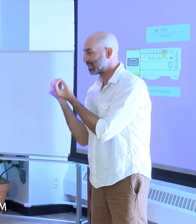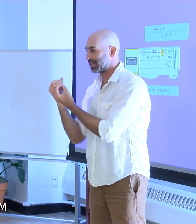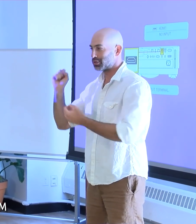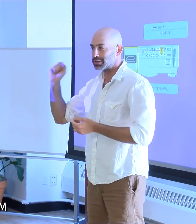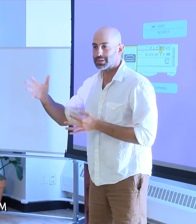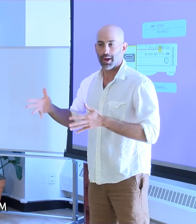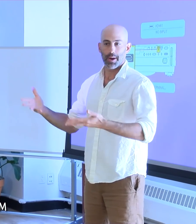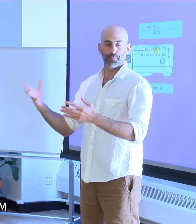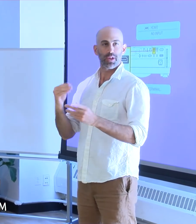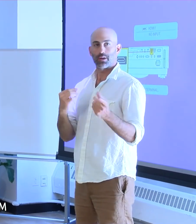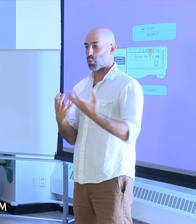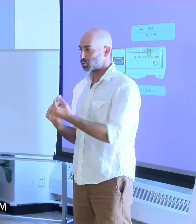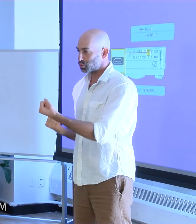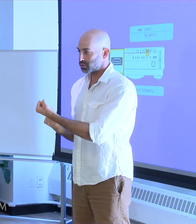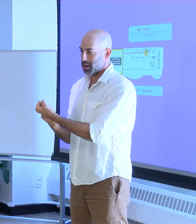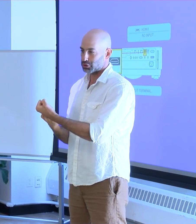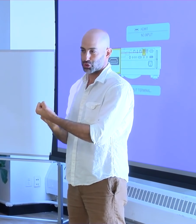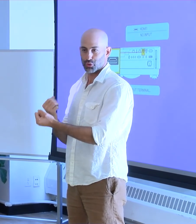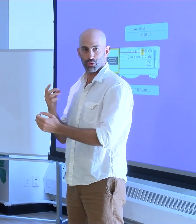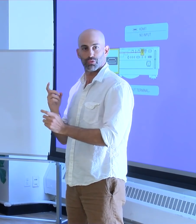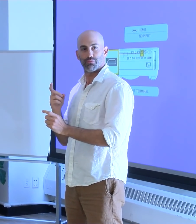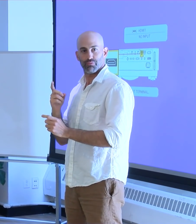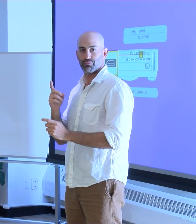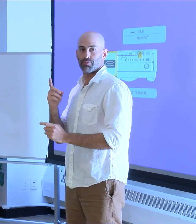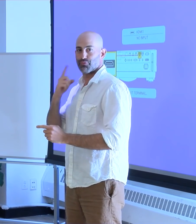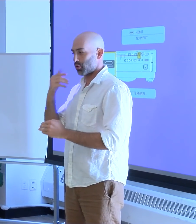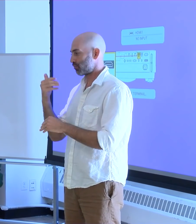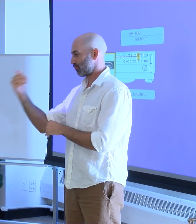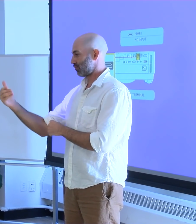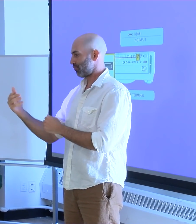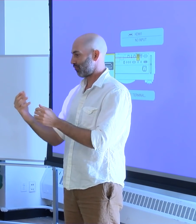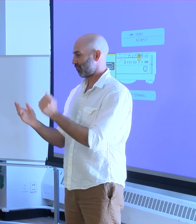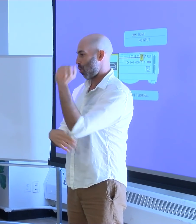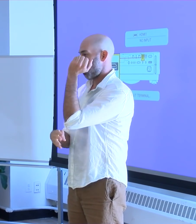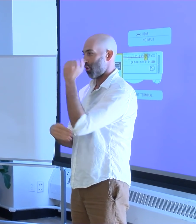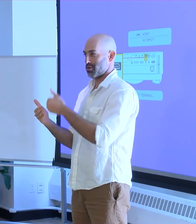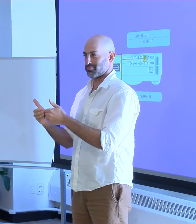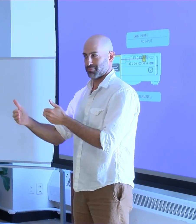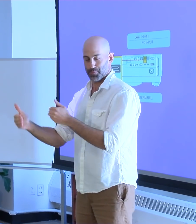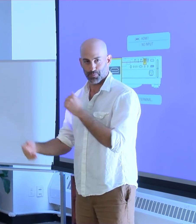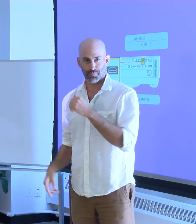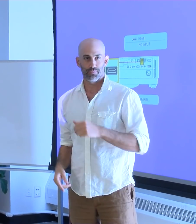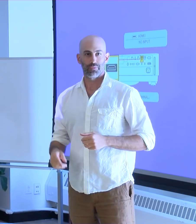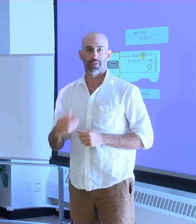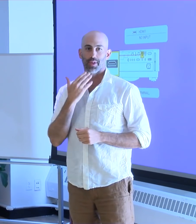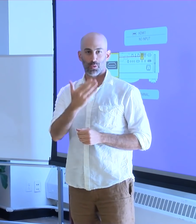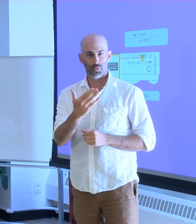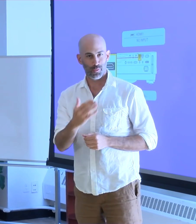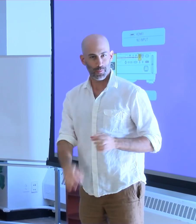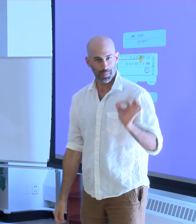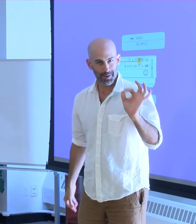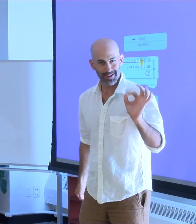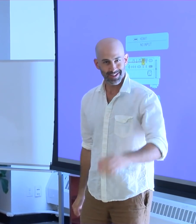my work, my organization, ASL Slam, and you're willing to sponsor us in the fall moving